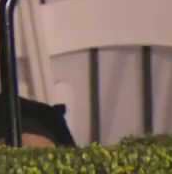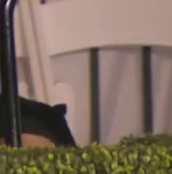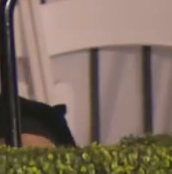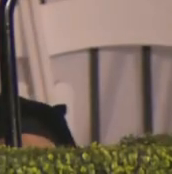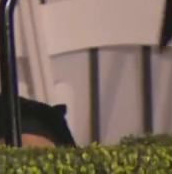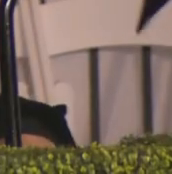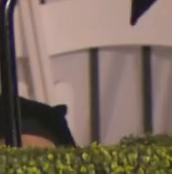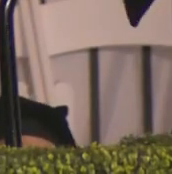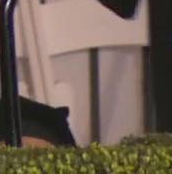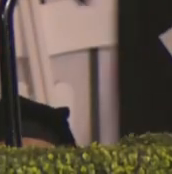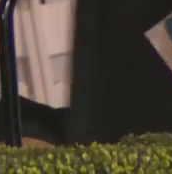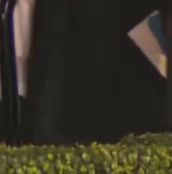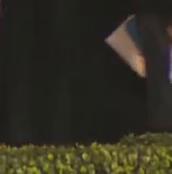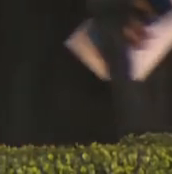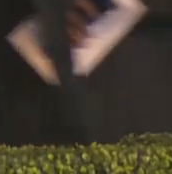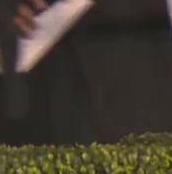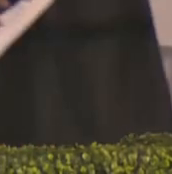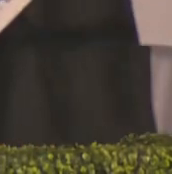Yang Si.